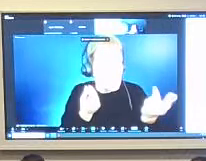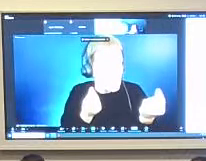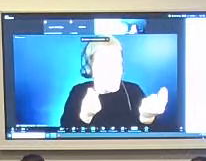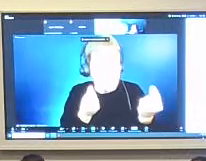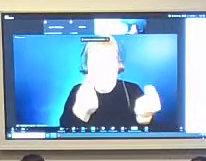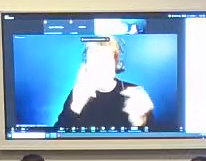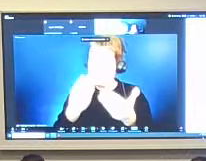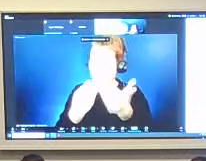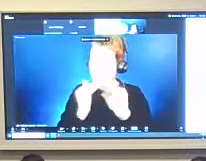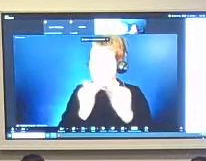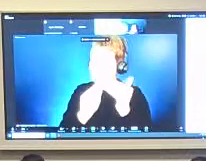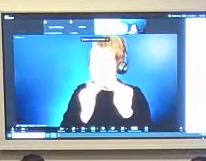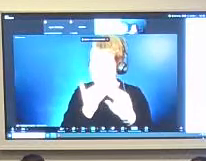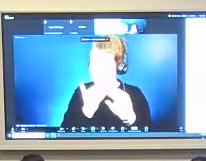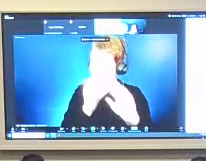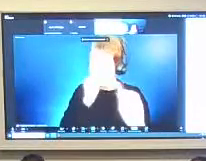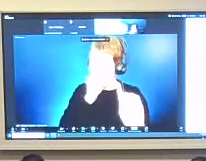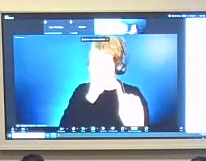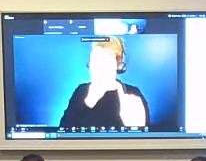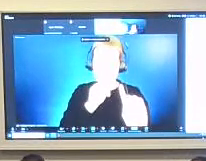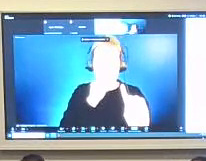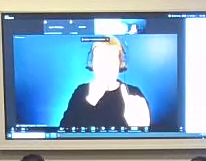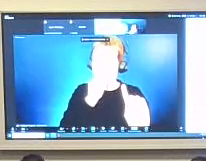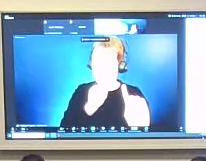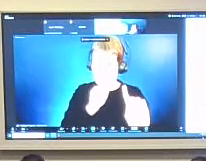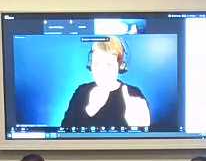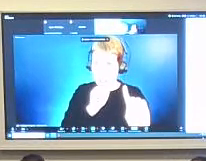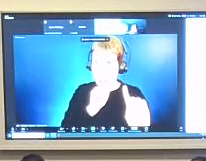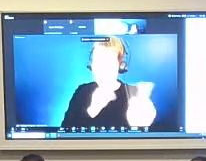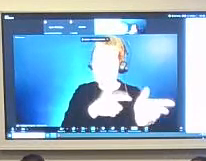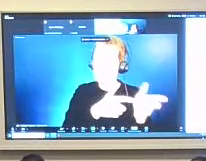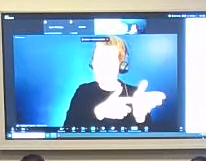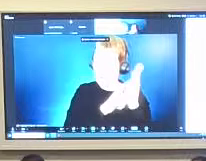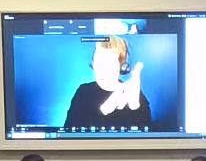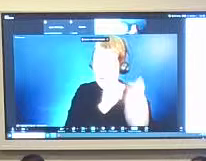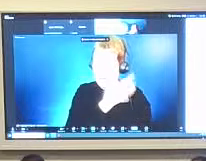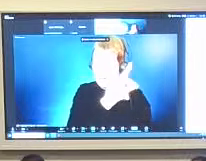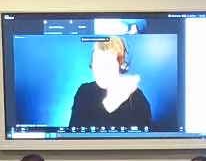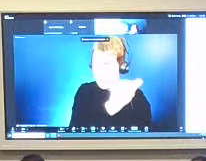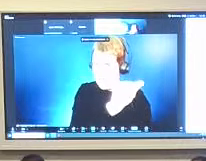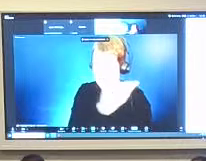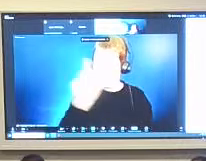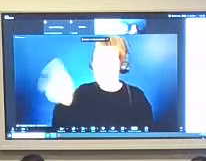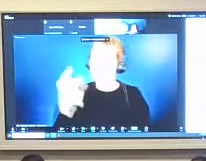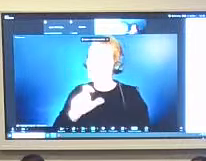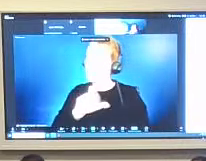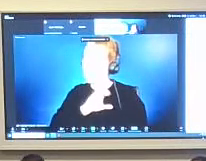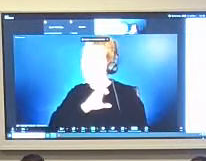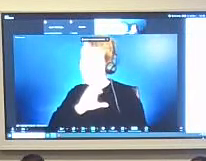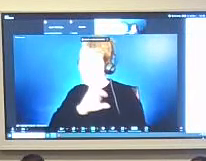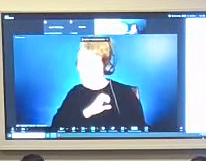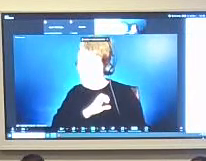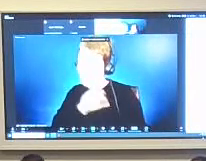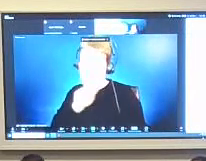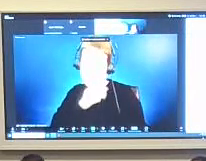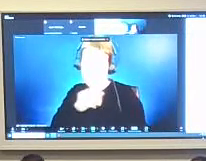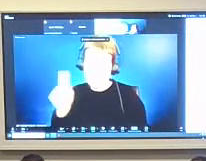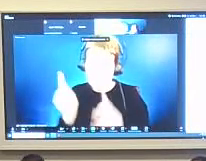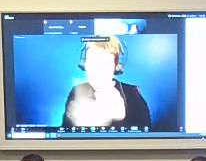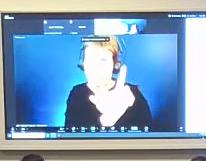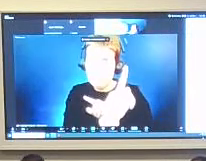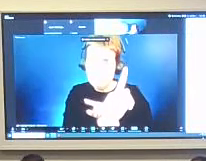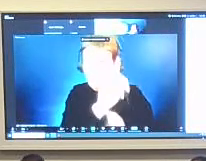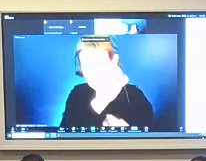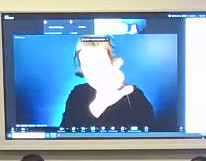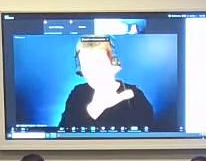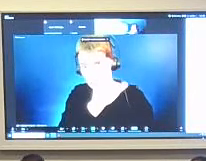the ADA. Only the Department of Justice can enforce the ADA. But the complainant asked